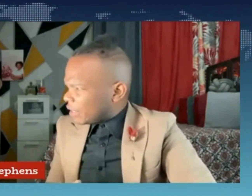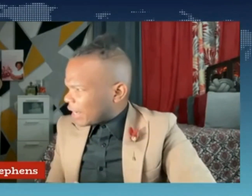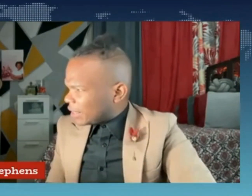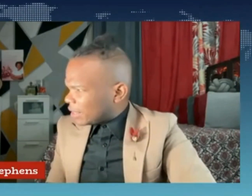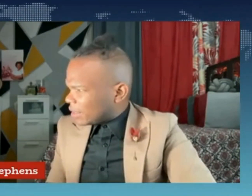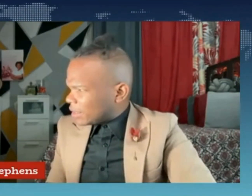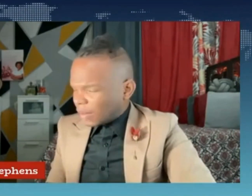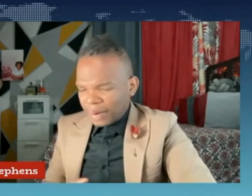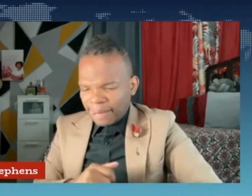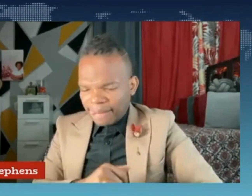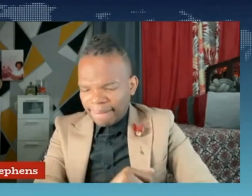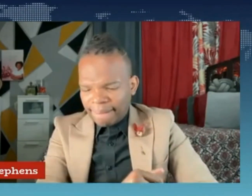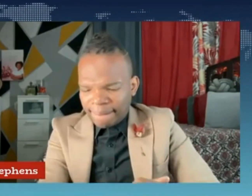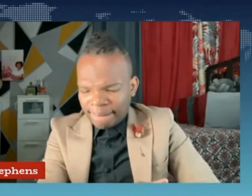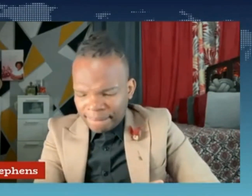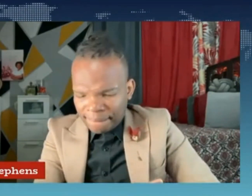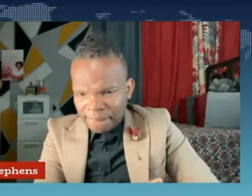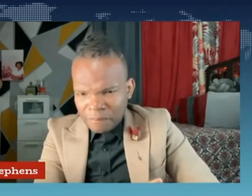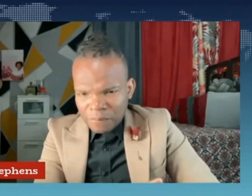Healthcare is in crisis.